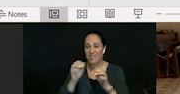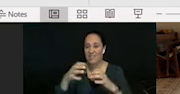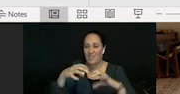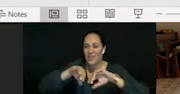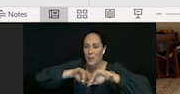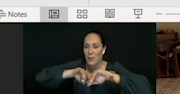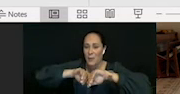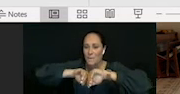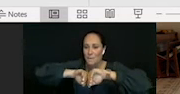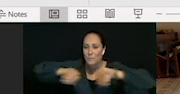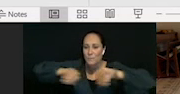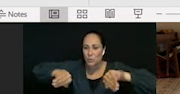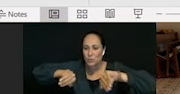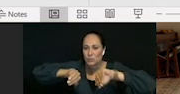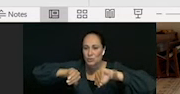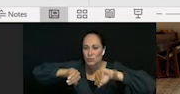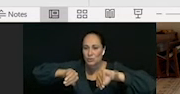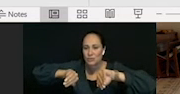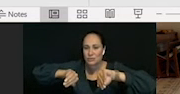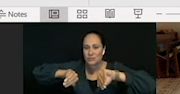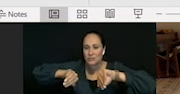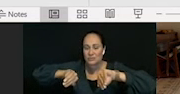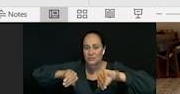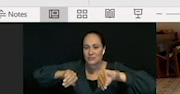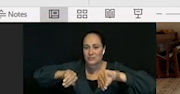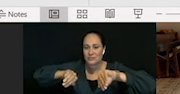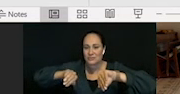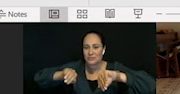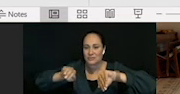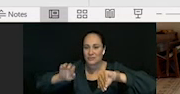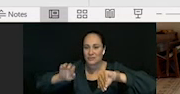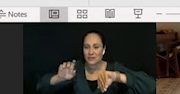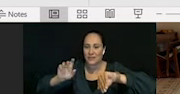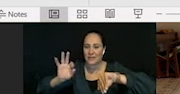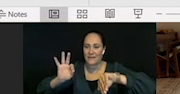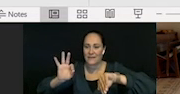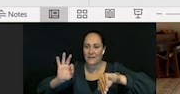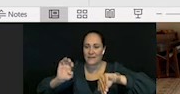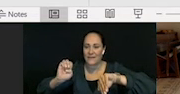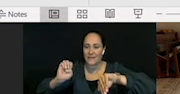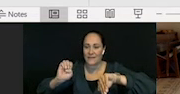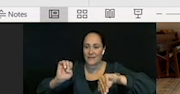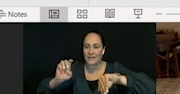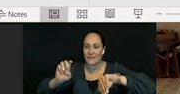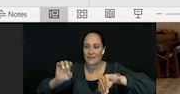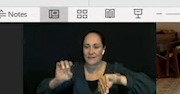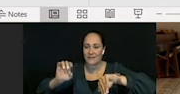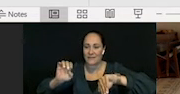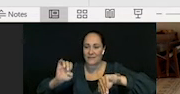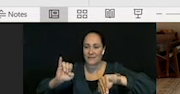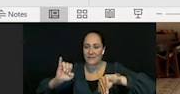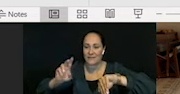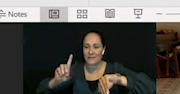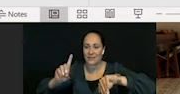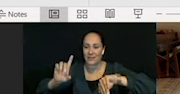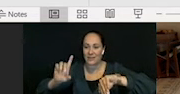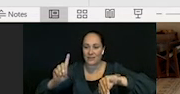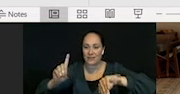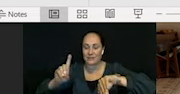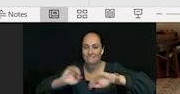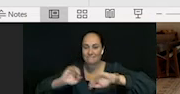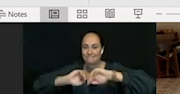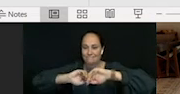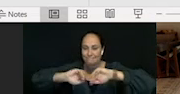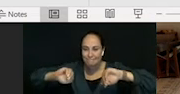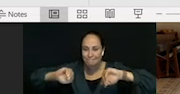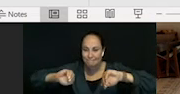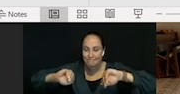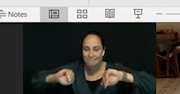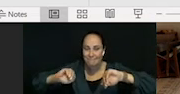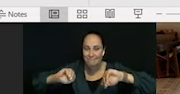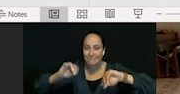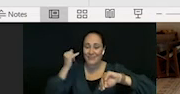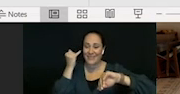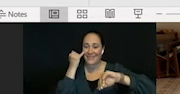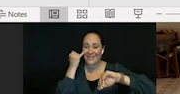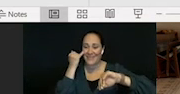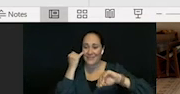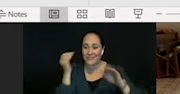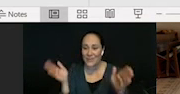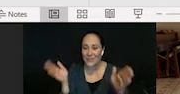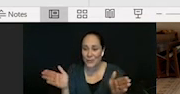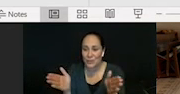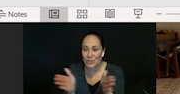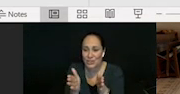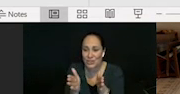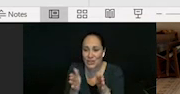not work unless these two magnets, if you were just to take them out and bring them close together, they would repel each other, right? The